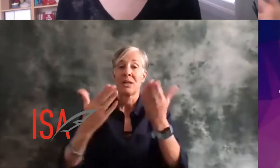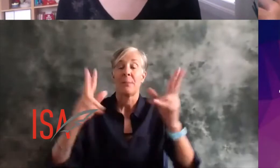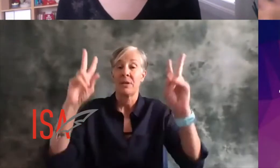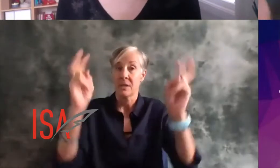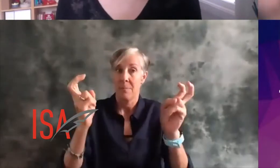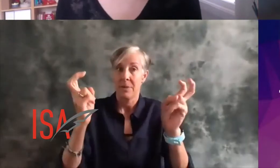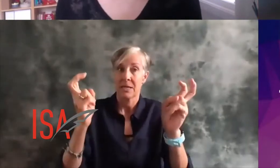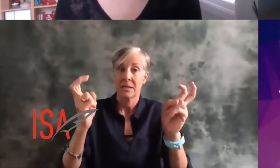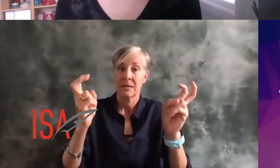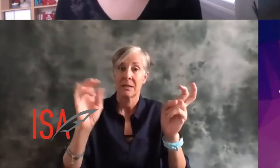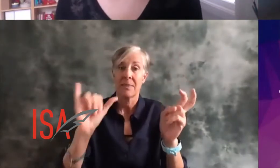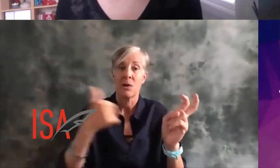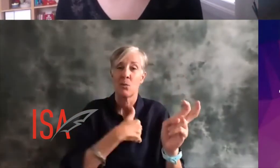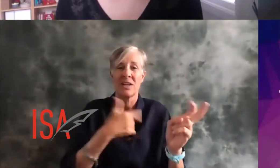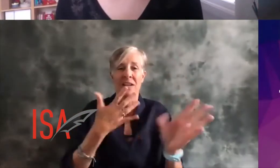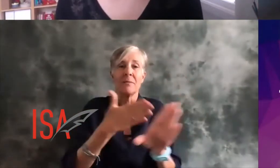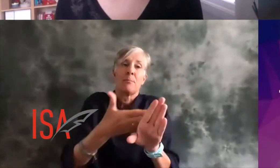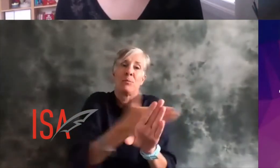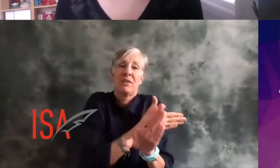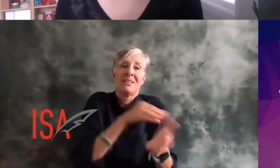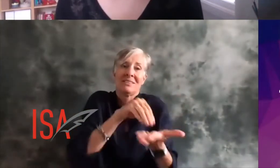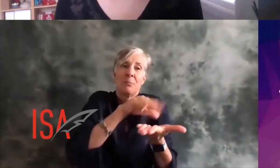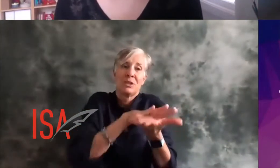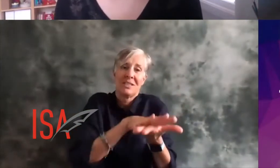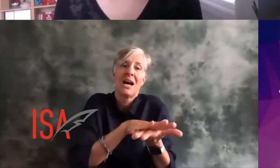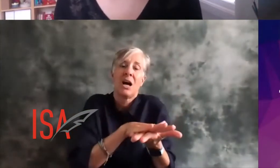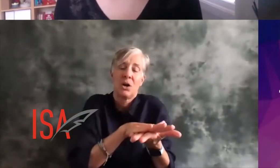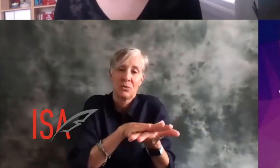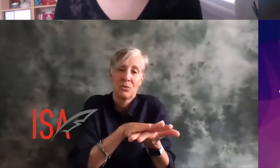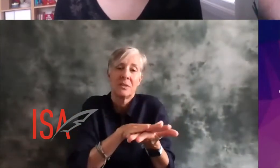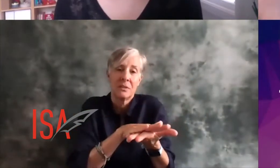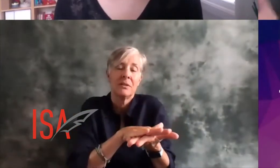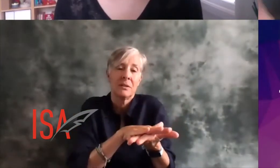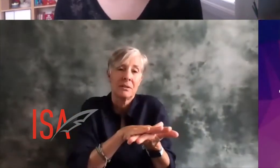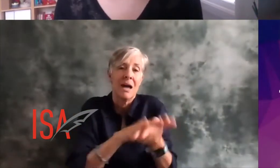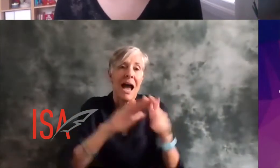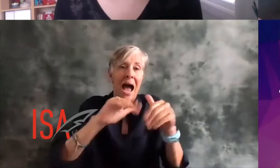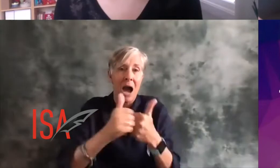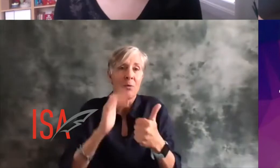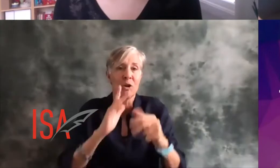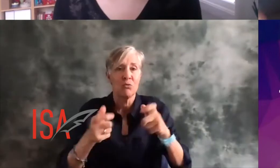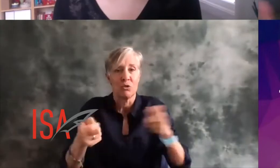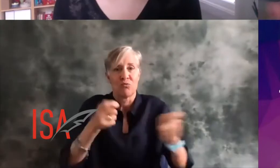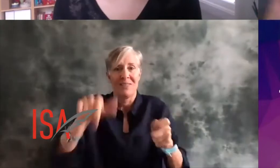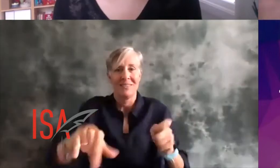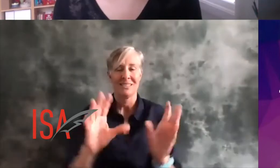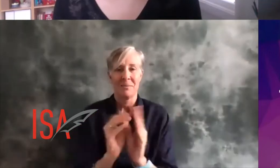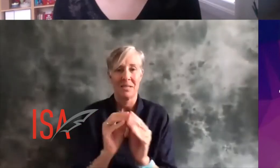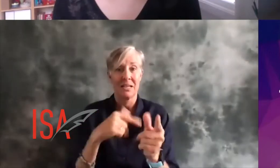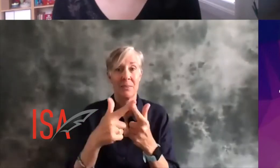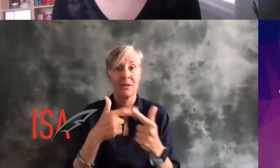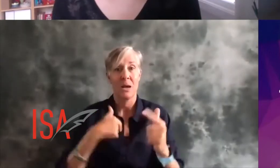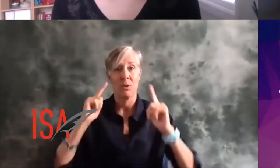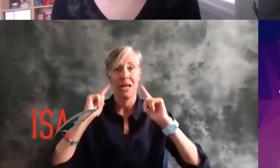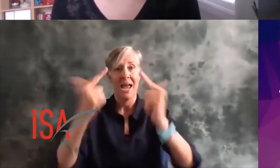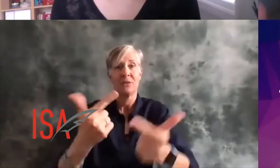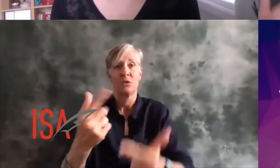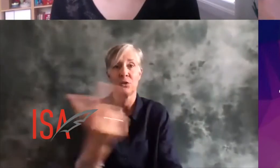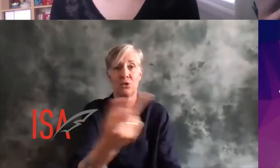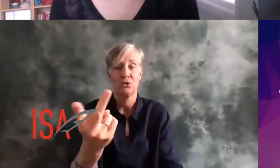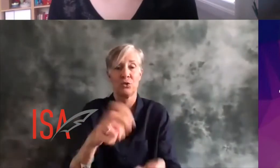that we have sort of previously put down into how we're going to run this thing. And then I'm going to hand it over to you